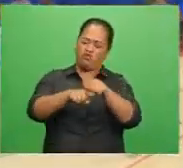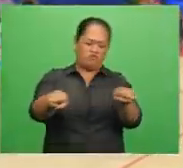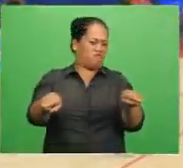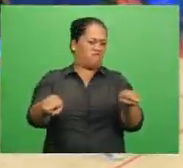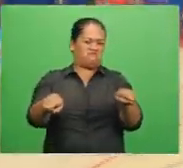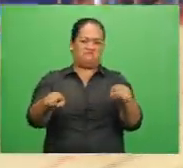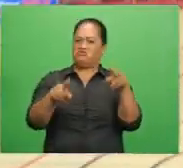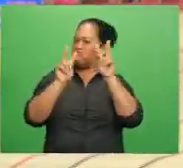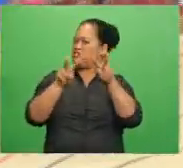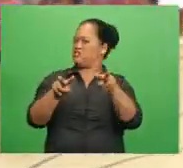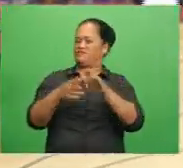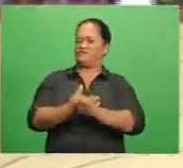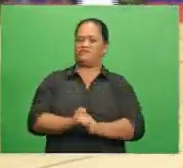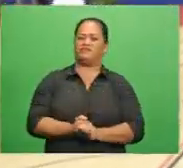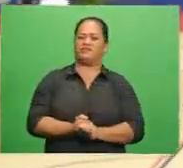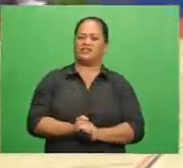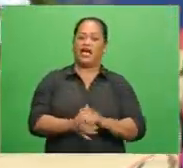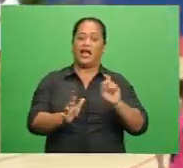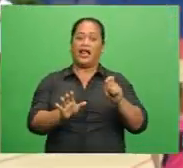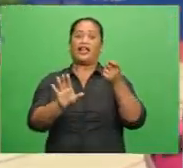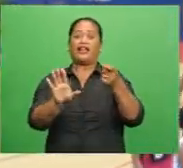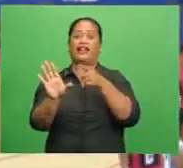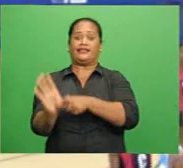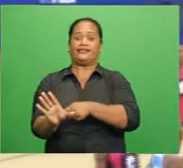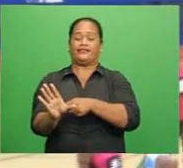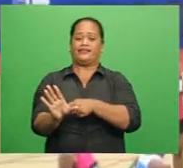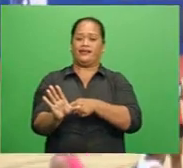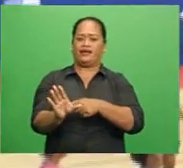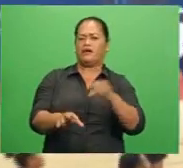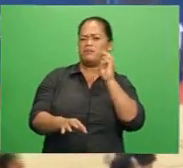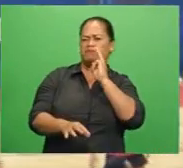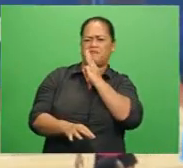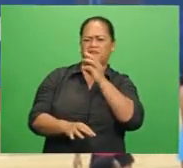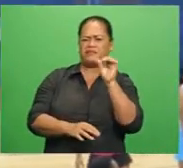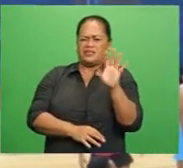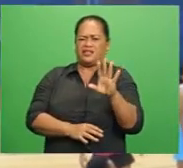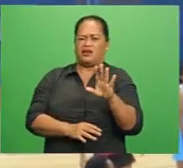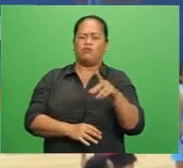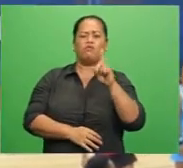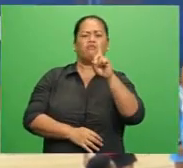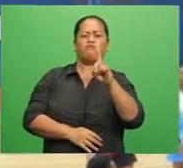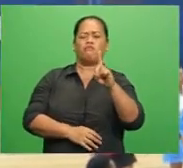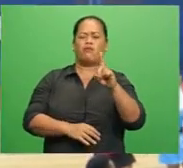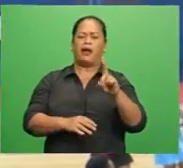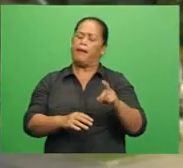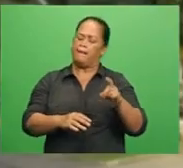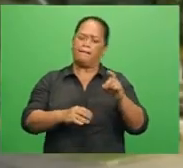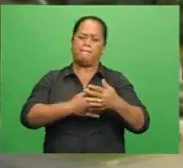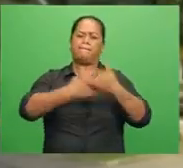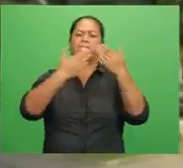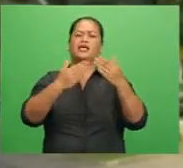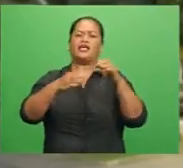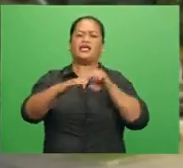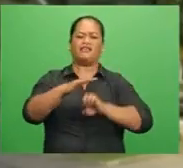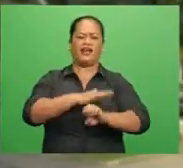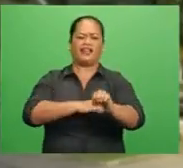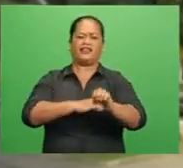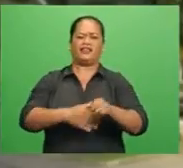an international tournament next year, as we missed out on one of the biggest events of 2020. We're hoping for